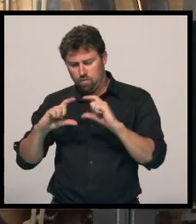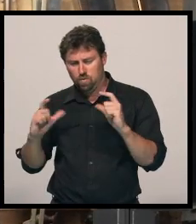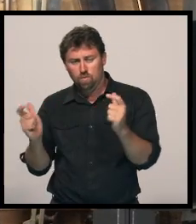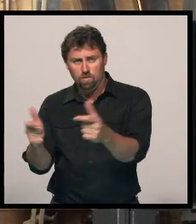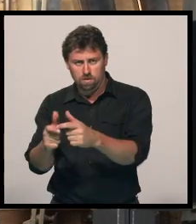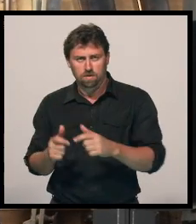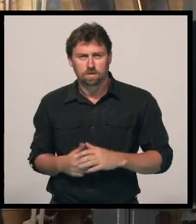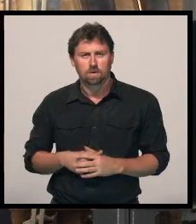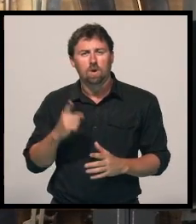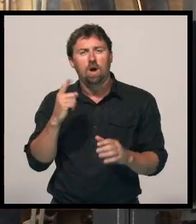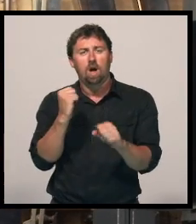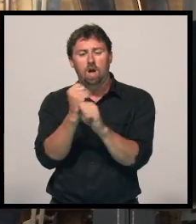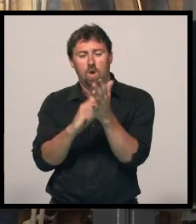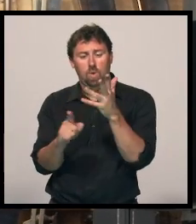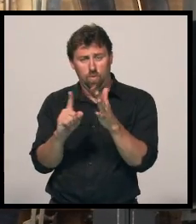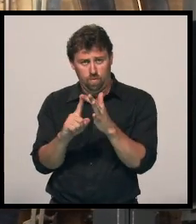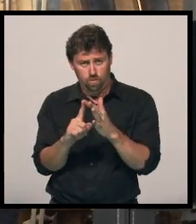is put a bit of glue